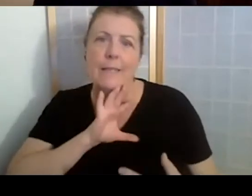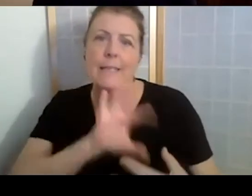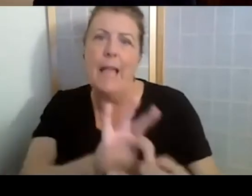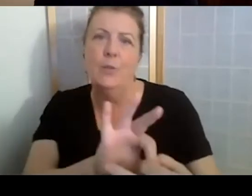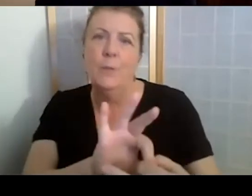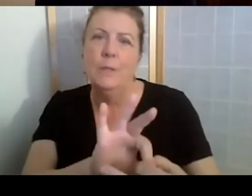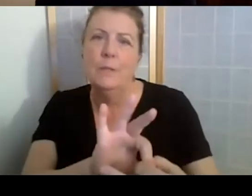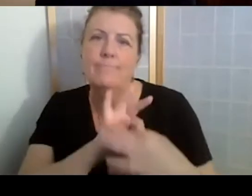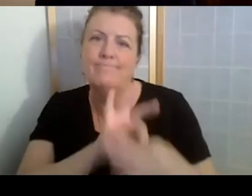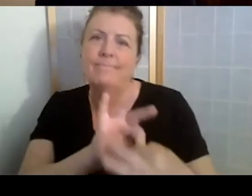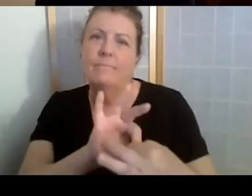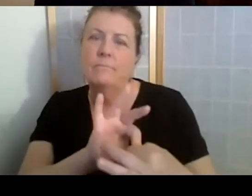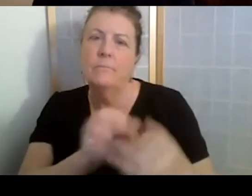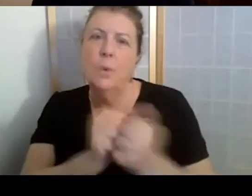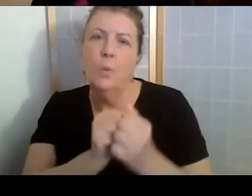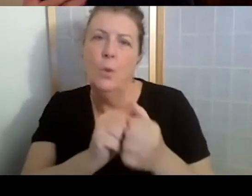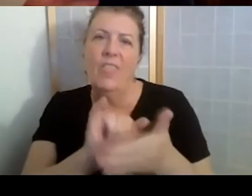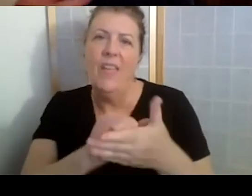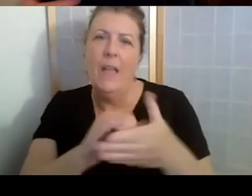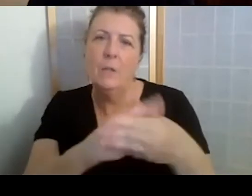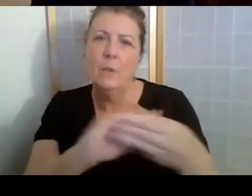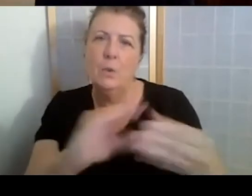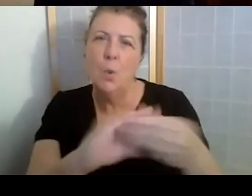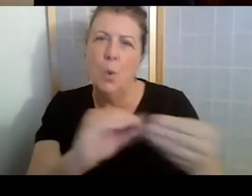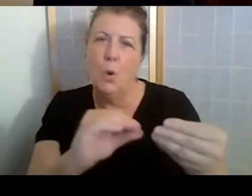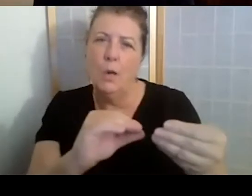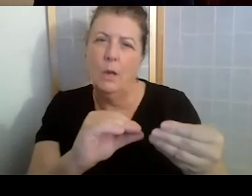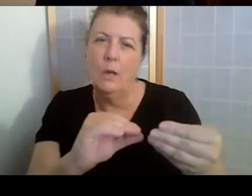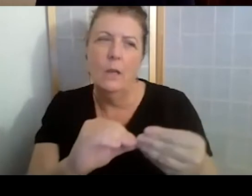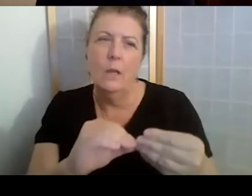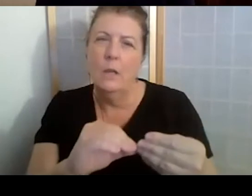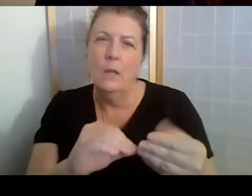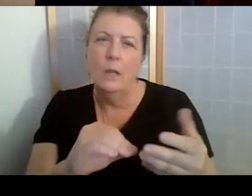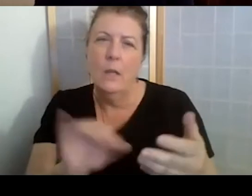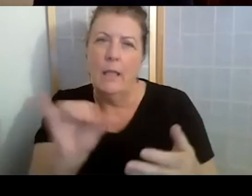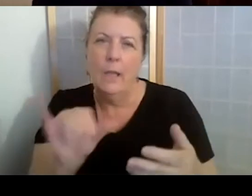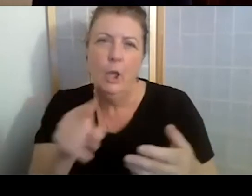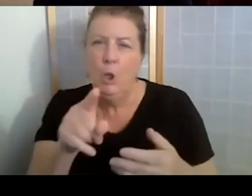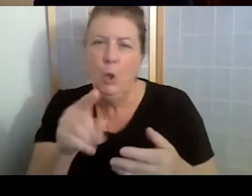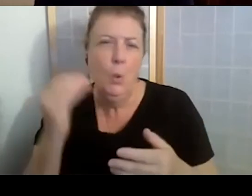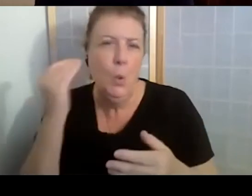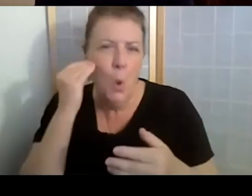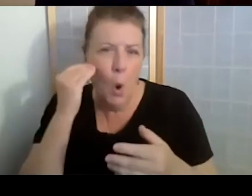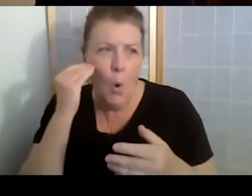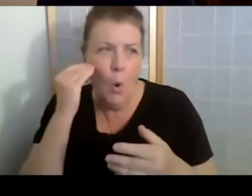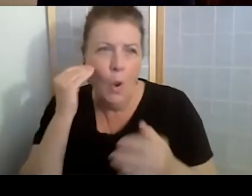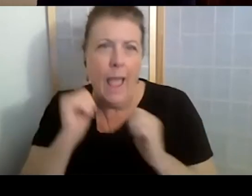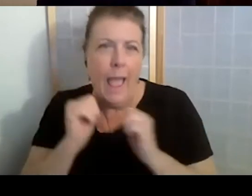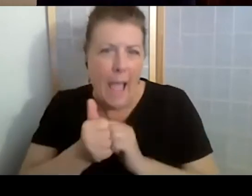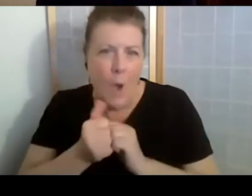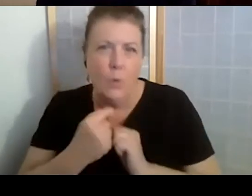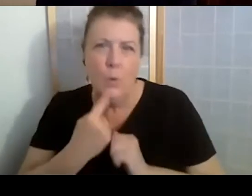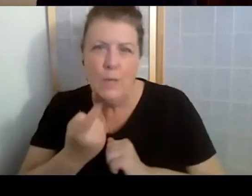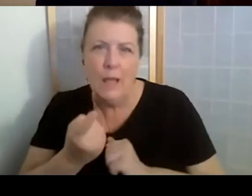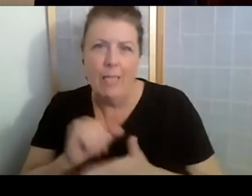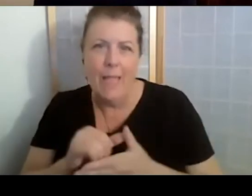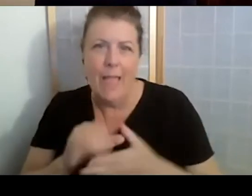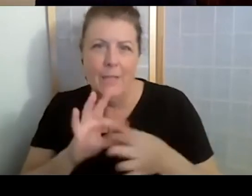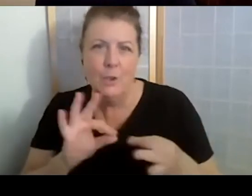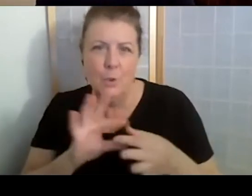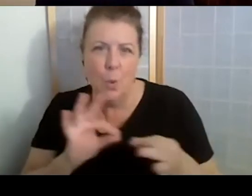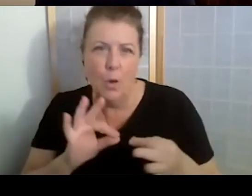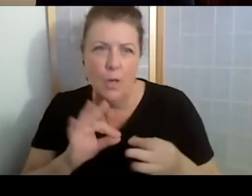have to get something out or you know how to tell the story, even if you can't explain why. But then once you get in